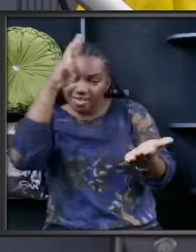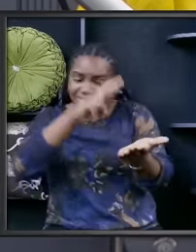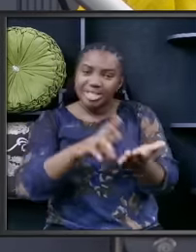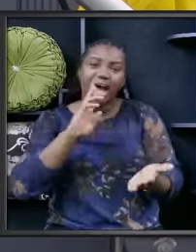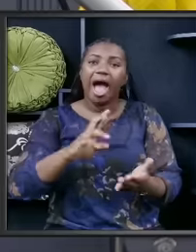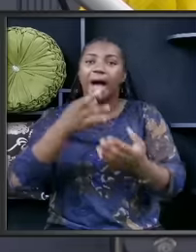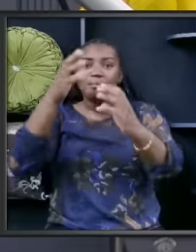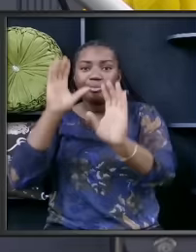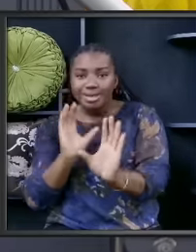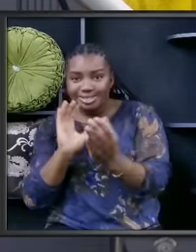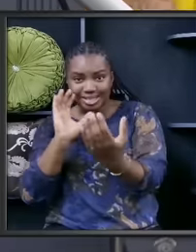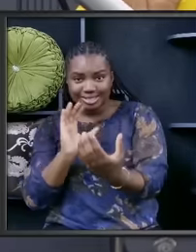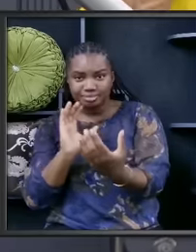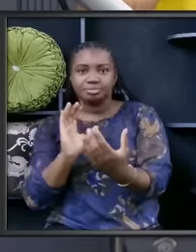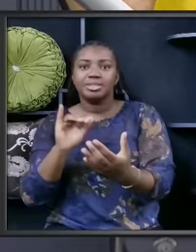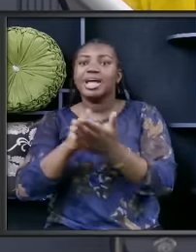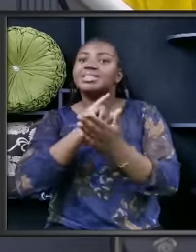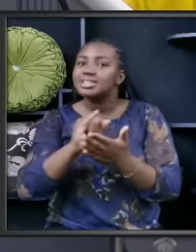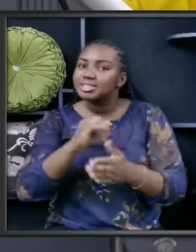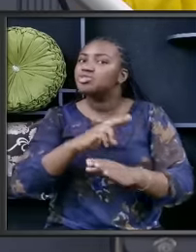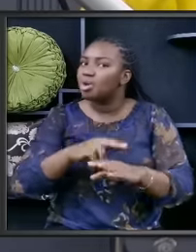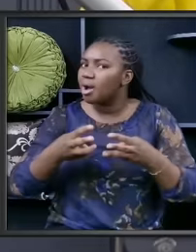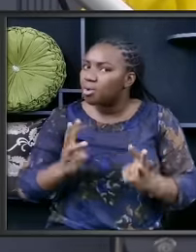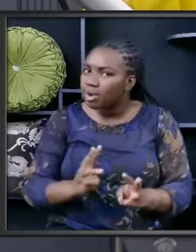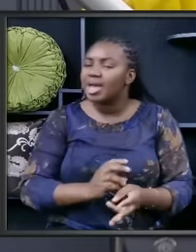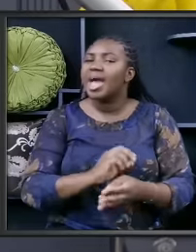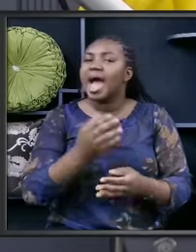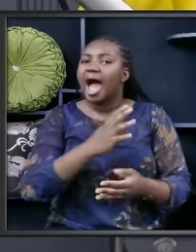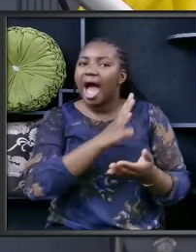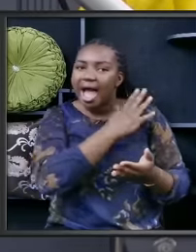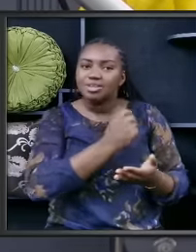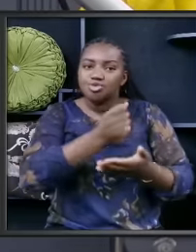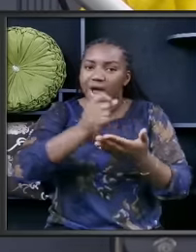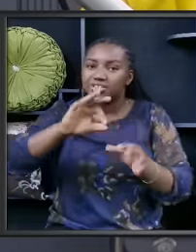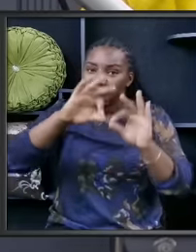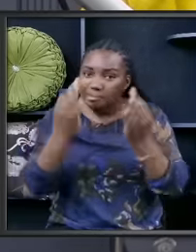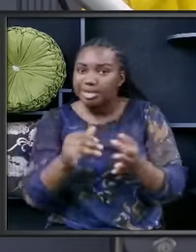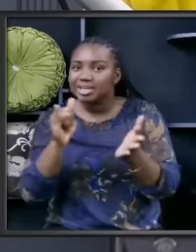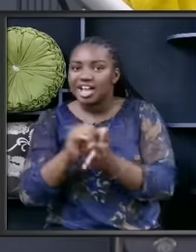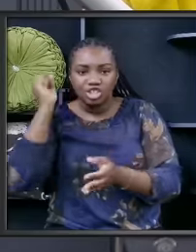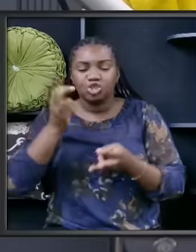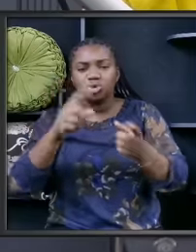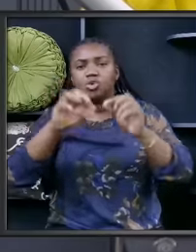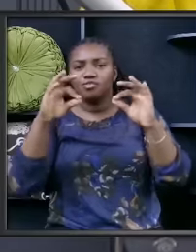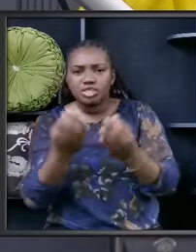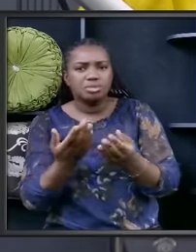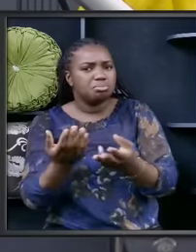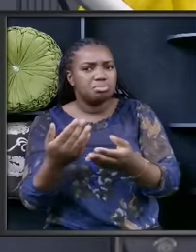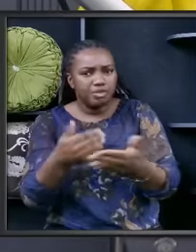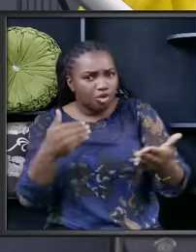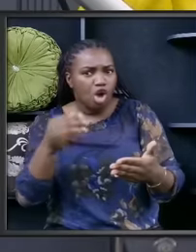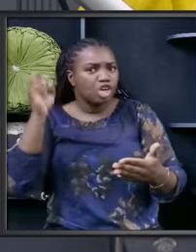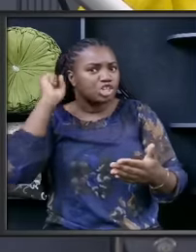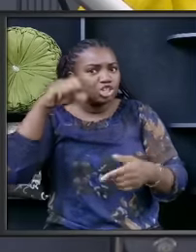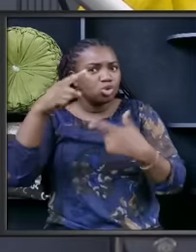presence for the book. And then he go write the family where they visit before she will move. Say that one where they my house,